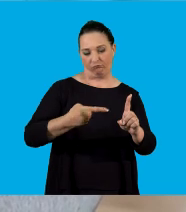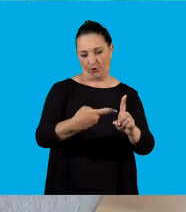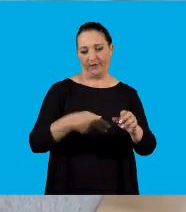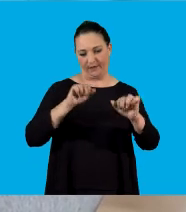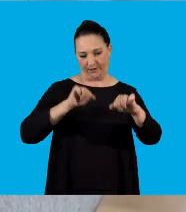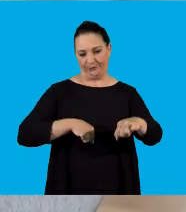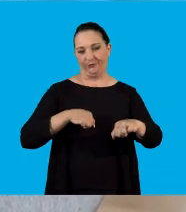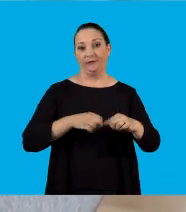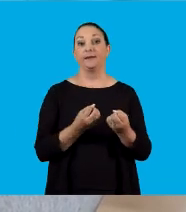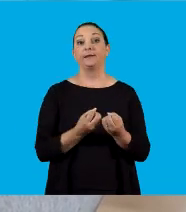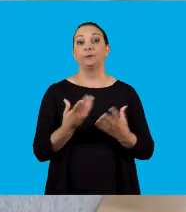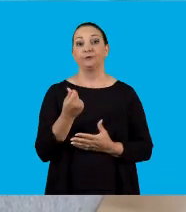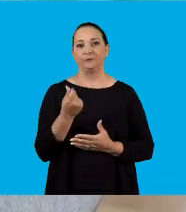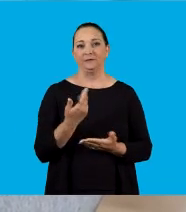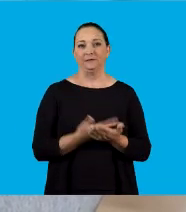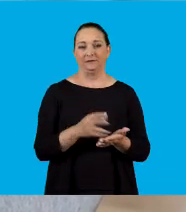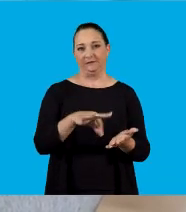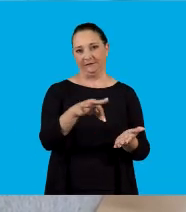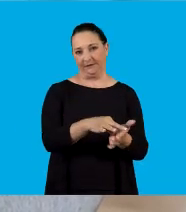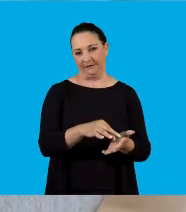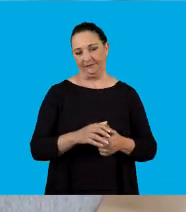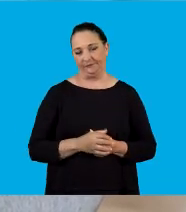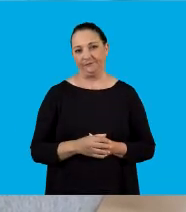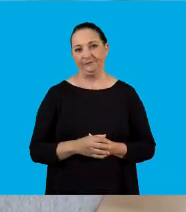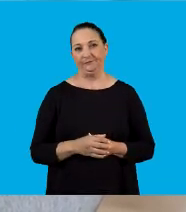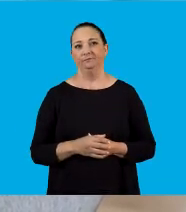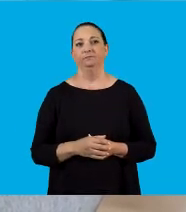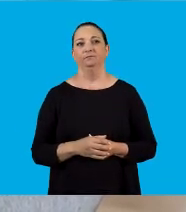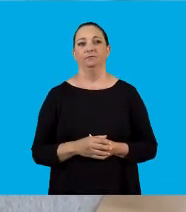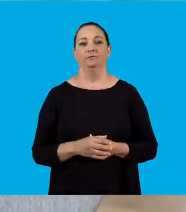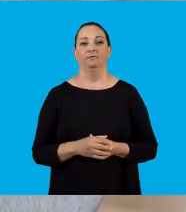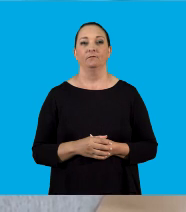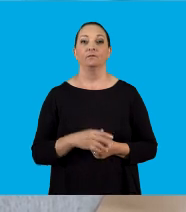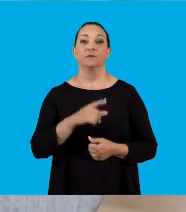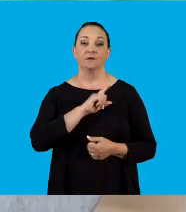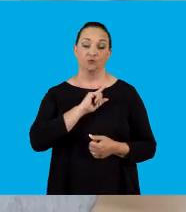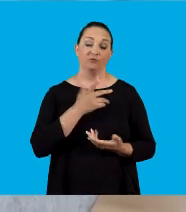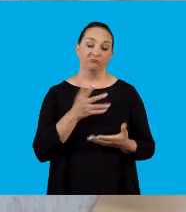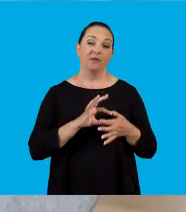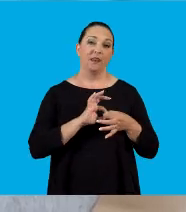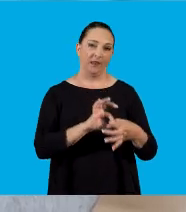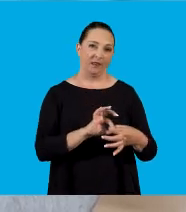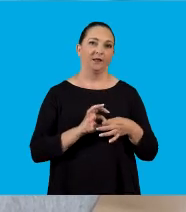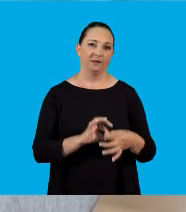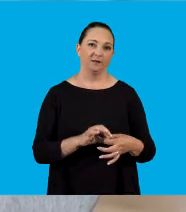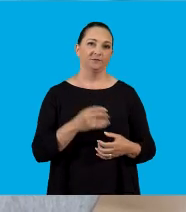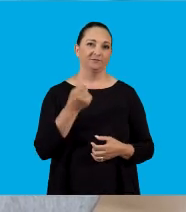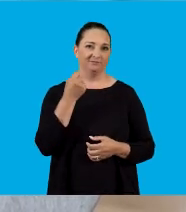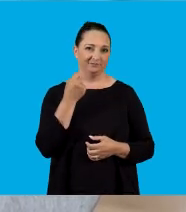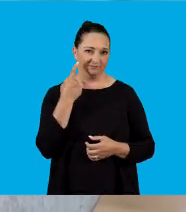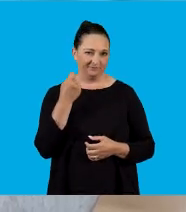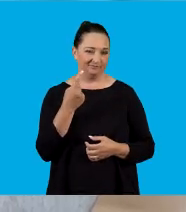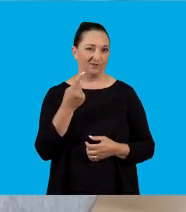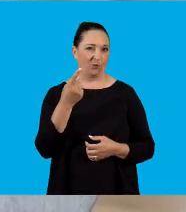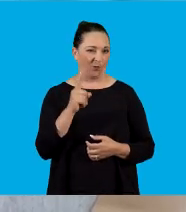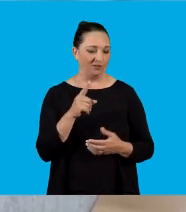states whatever amount of money that I'm going to be paid. So that is the link between that. It outlines the legalities such